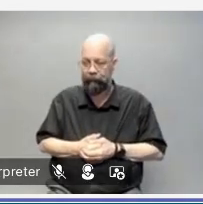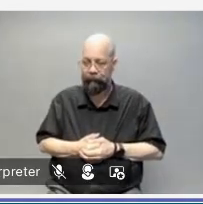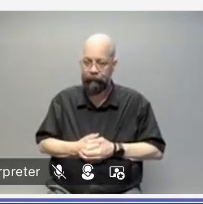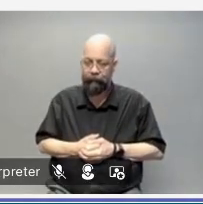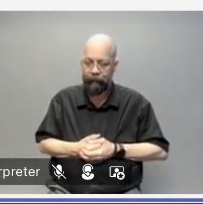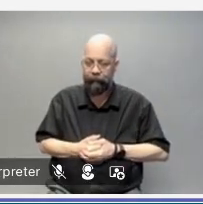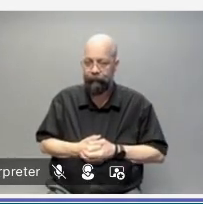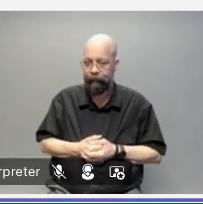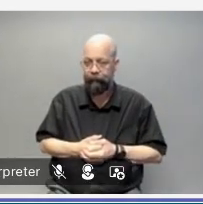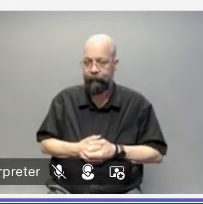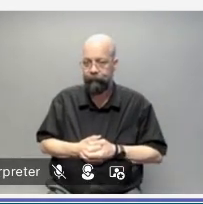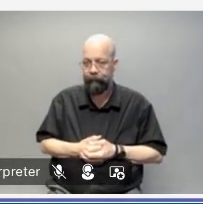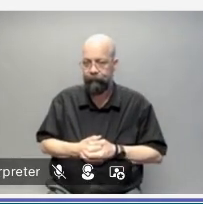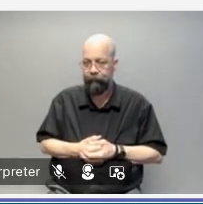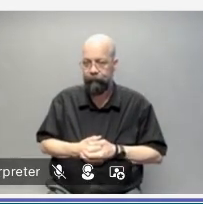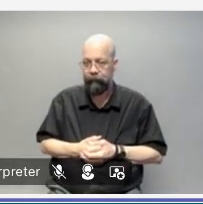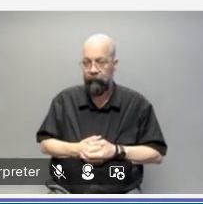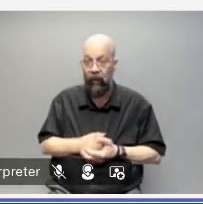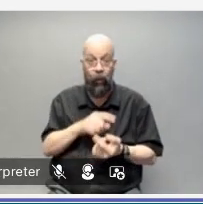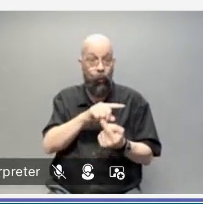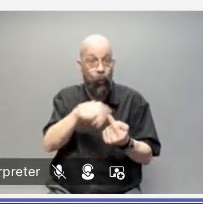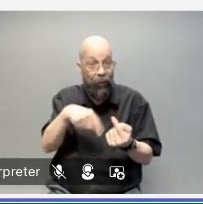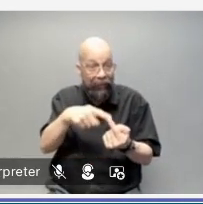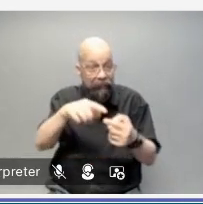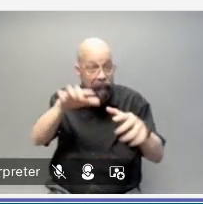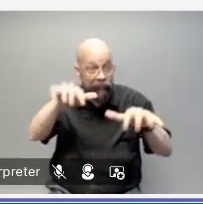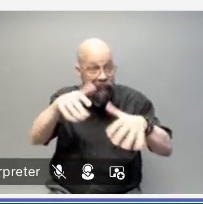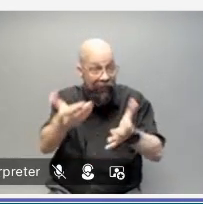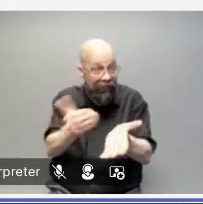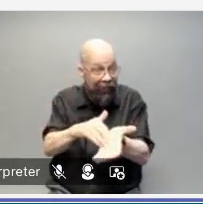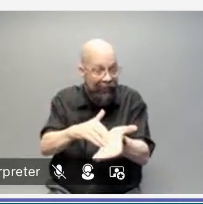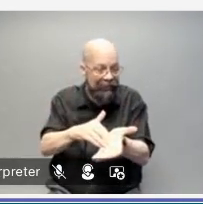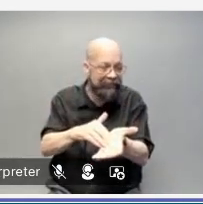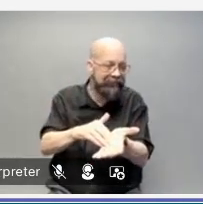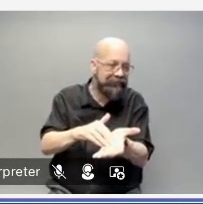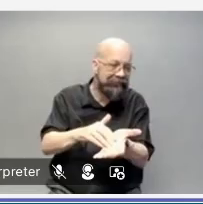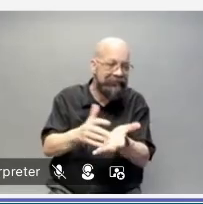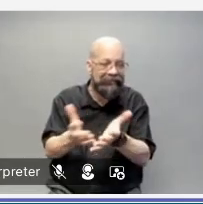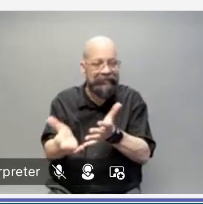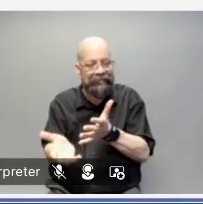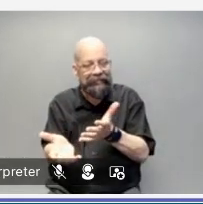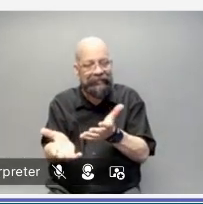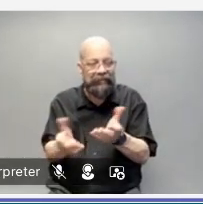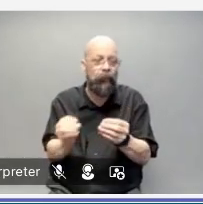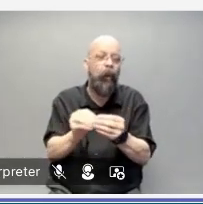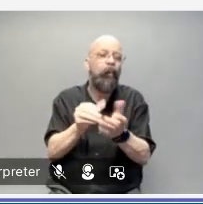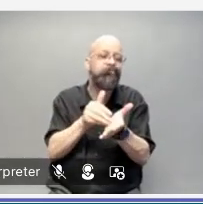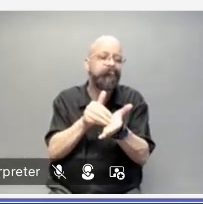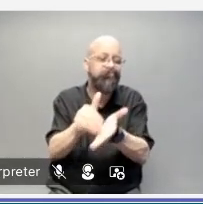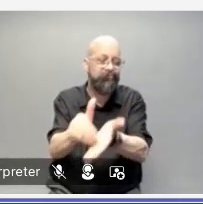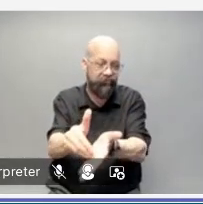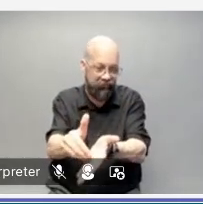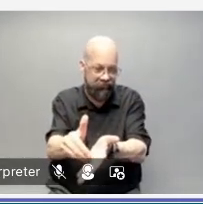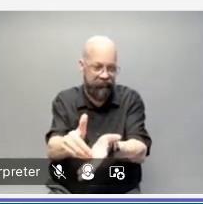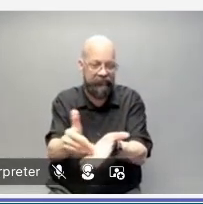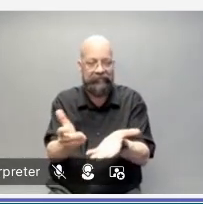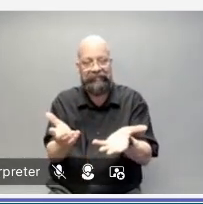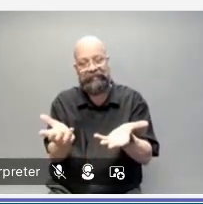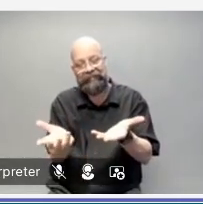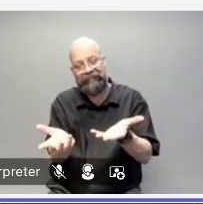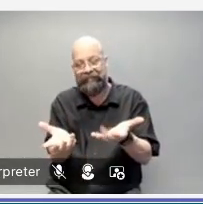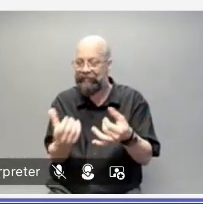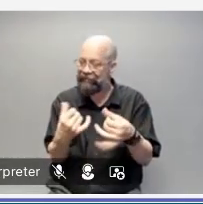when precipitation might return to the area at a more frequent basis. Again, there is a